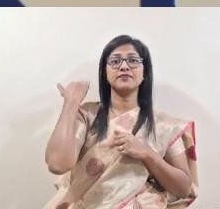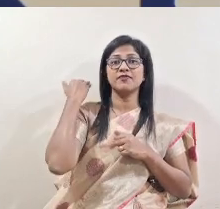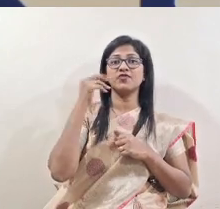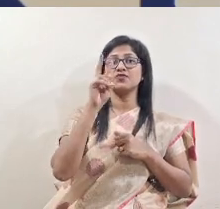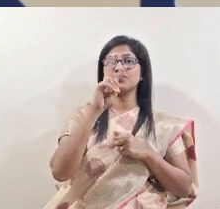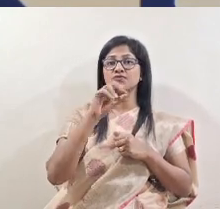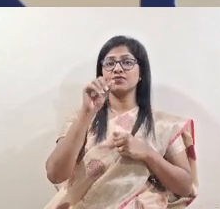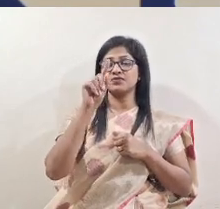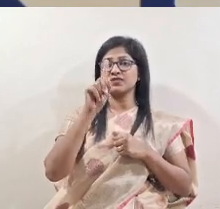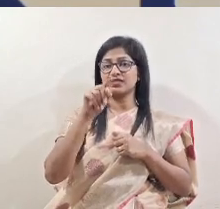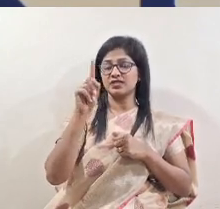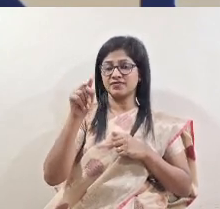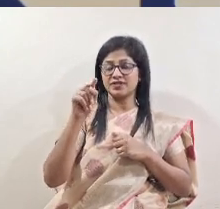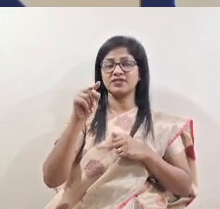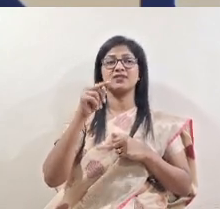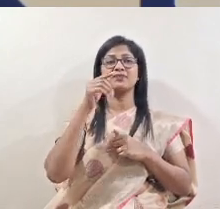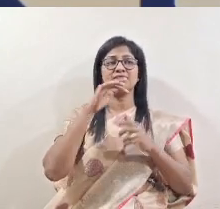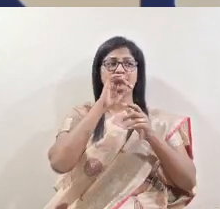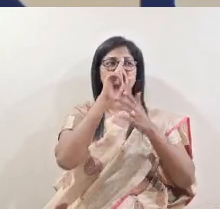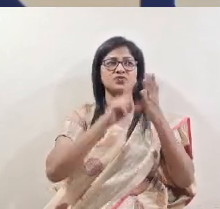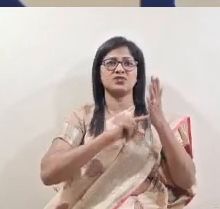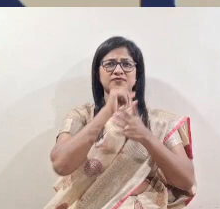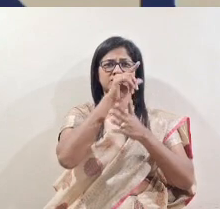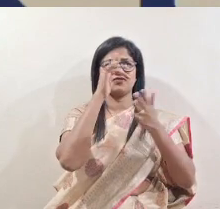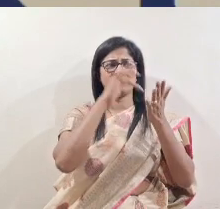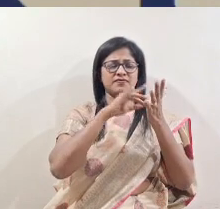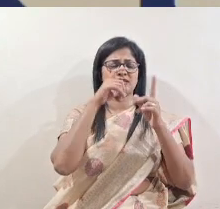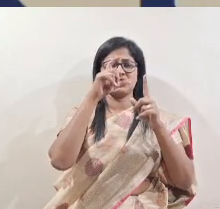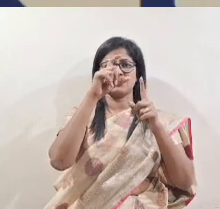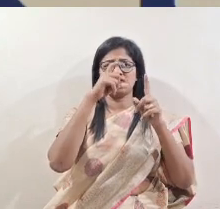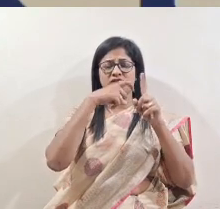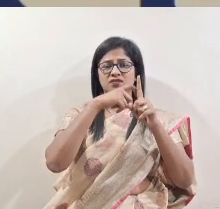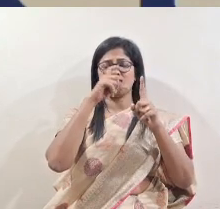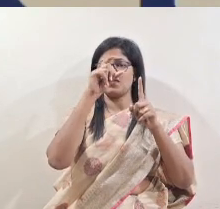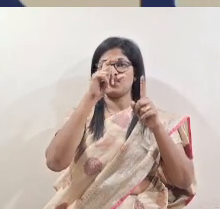In 2011, I was in University of Calgary,